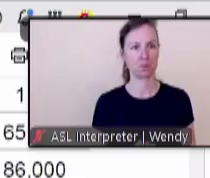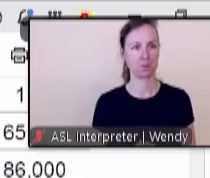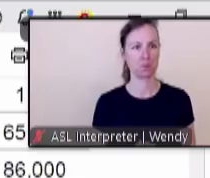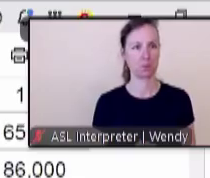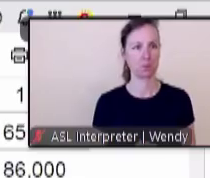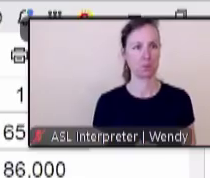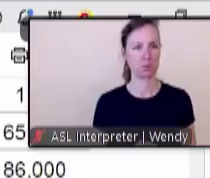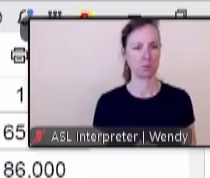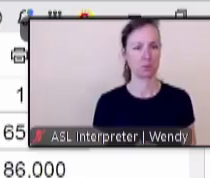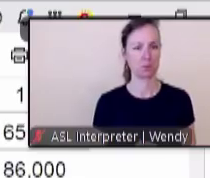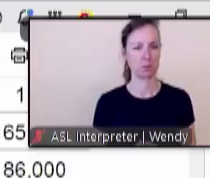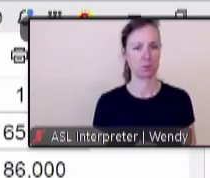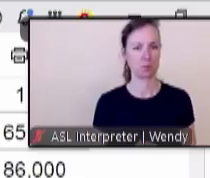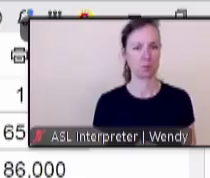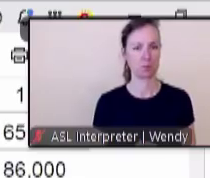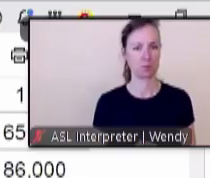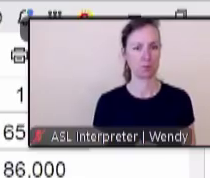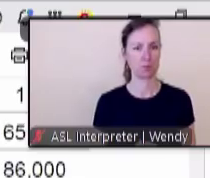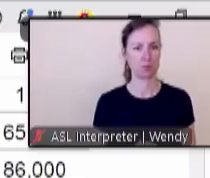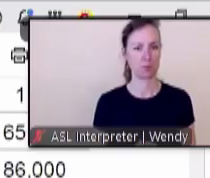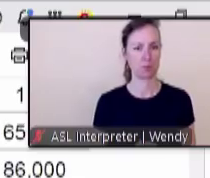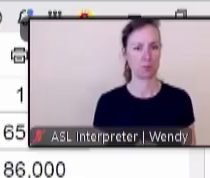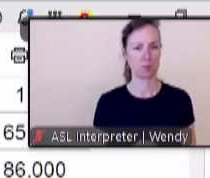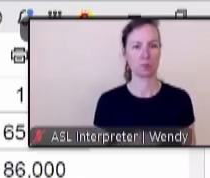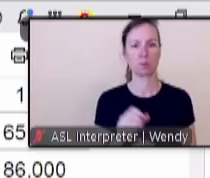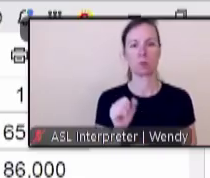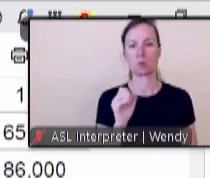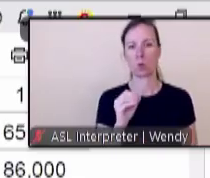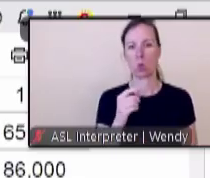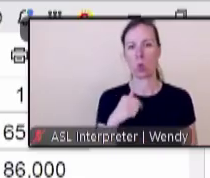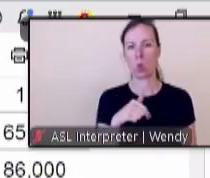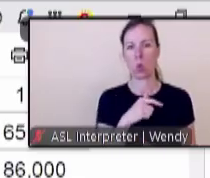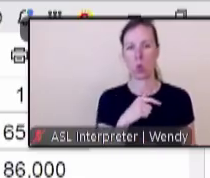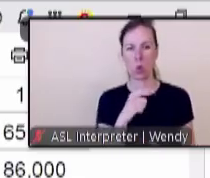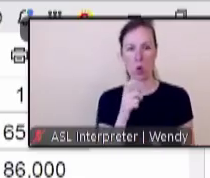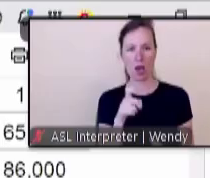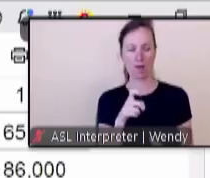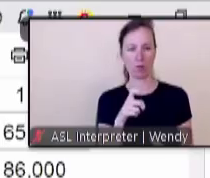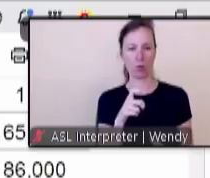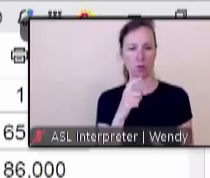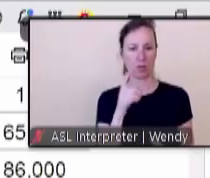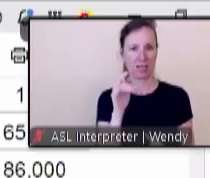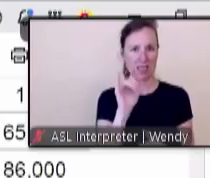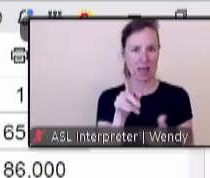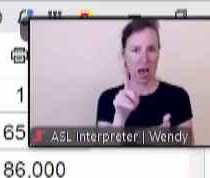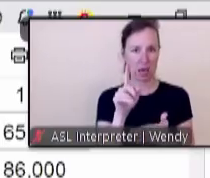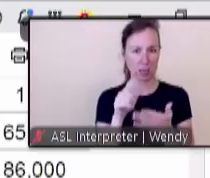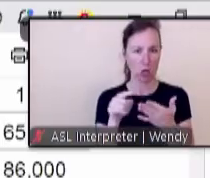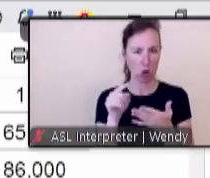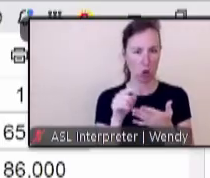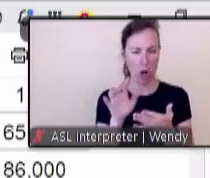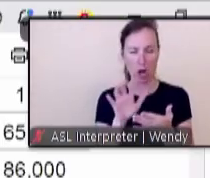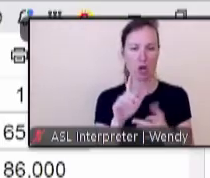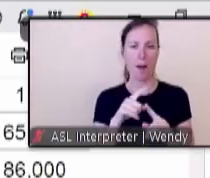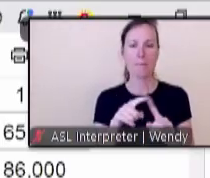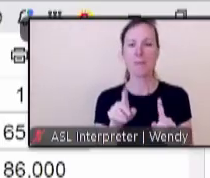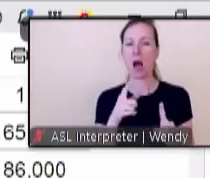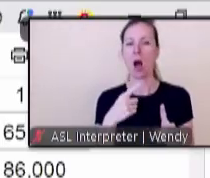Diane that correction. But yeah, we have been working with the feds to,